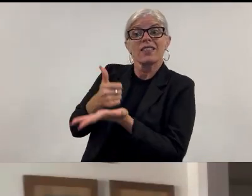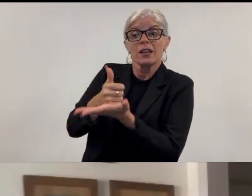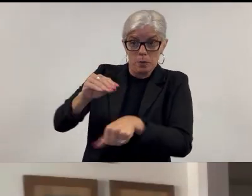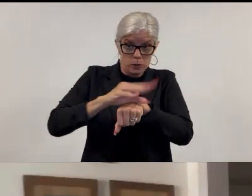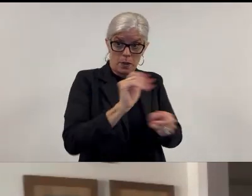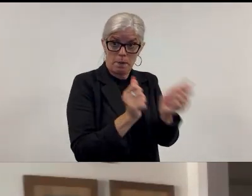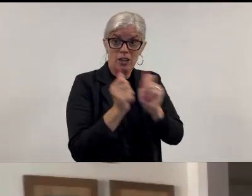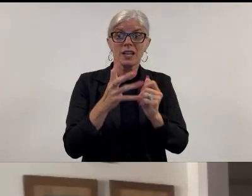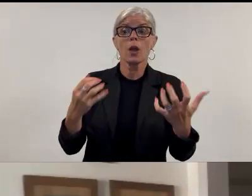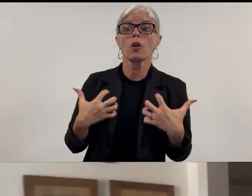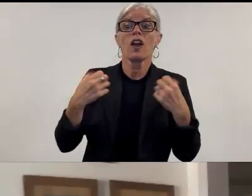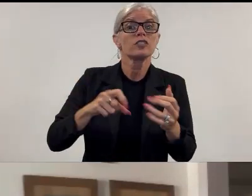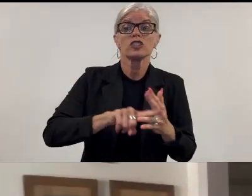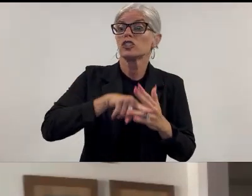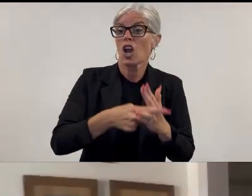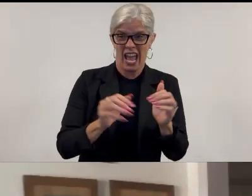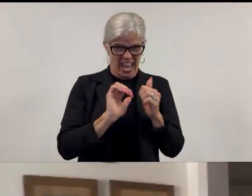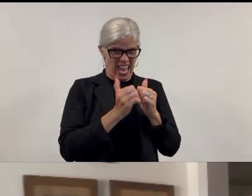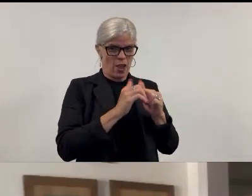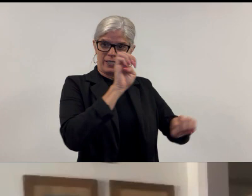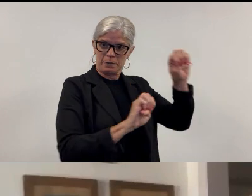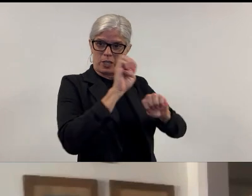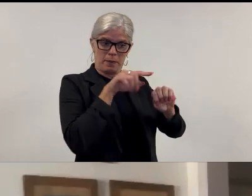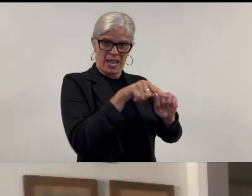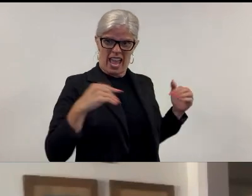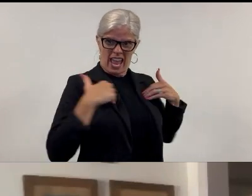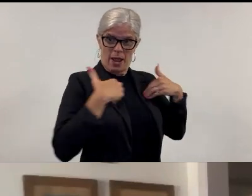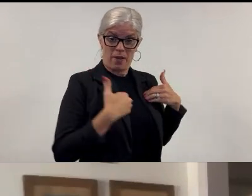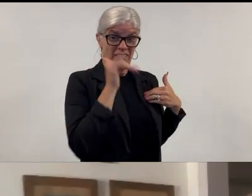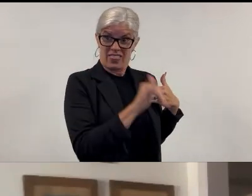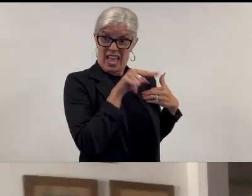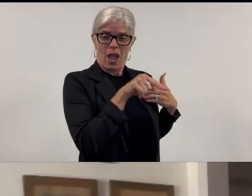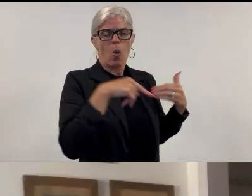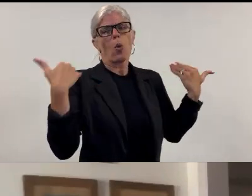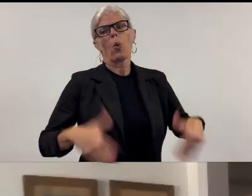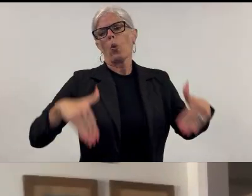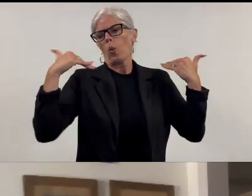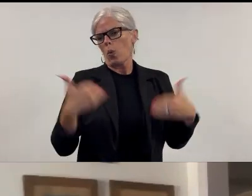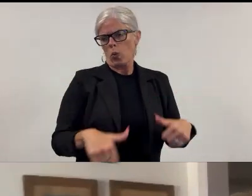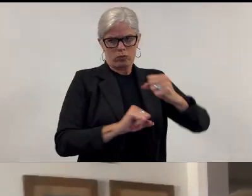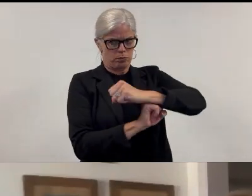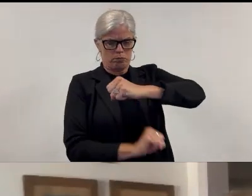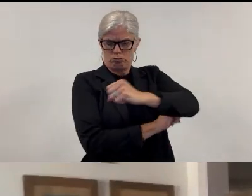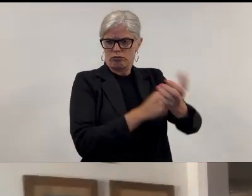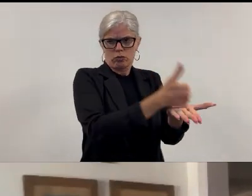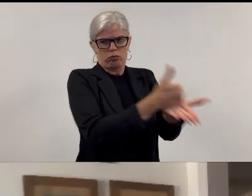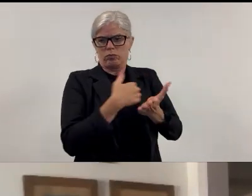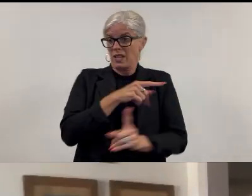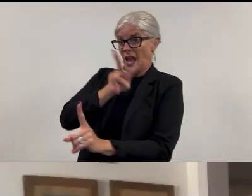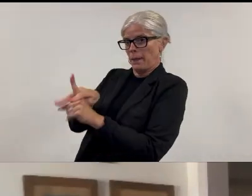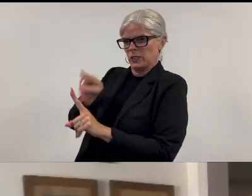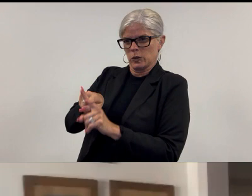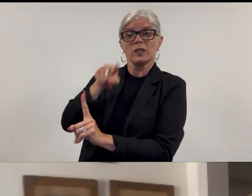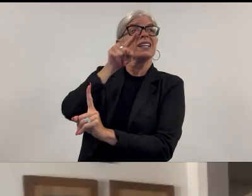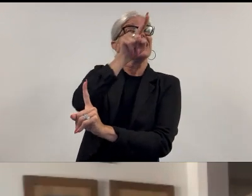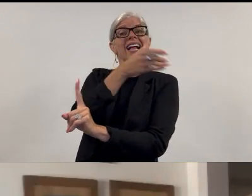The evidence for this therapeutic induced behavioral modifications and recovery at